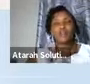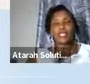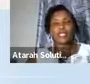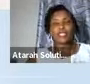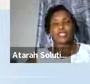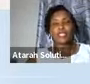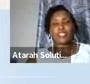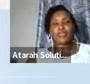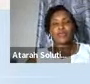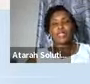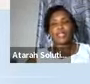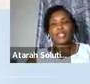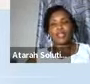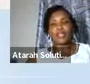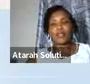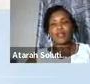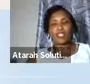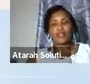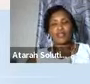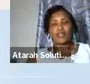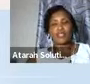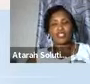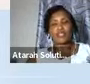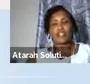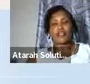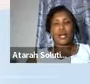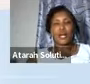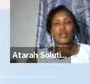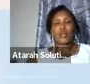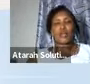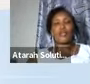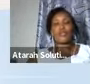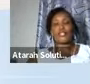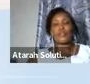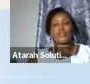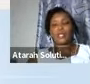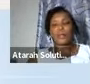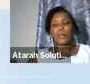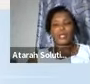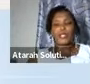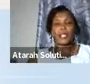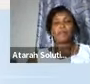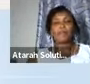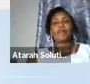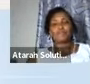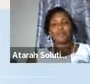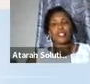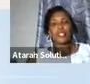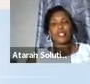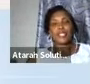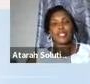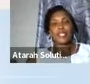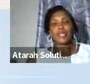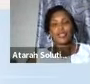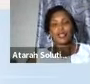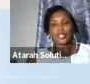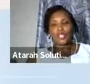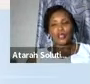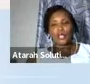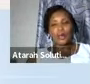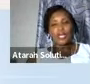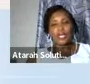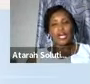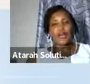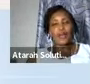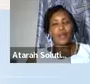you have something that just needs to be taken care of in terms of construction in your house, or you're looking to put up a building, then Stallion